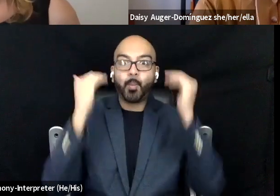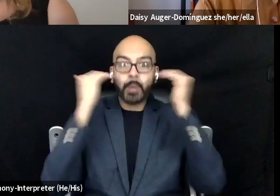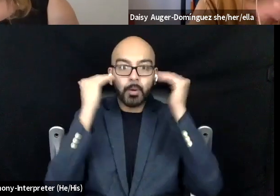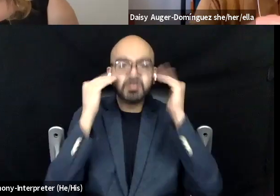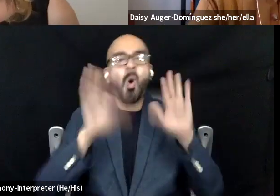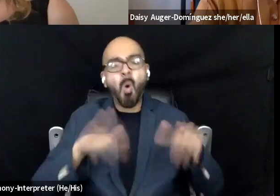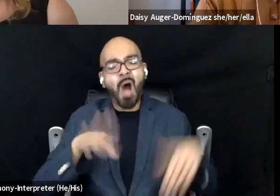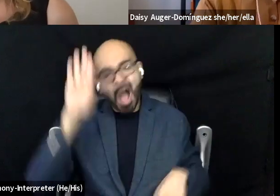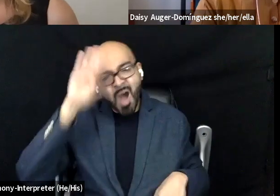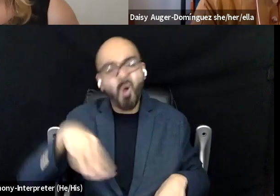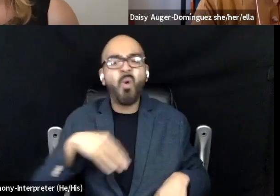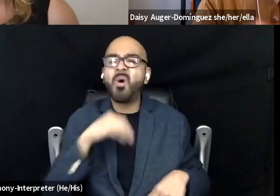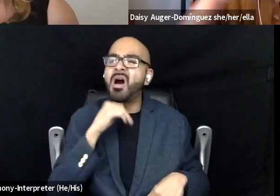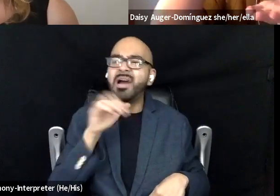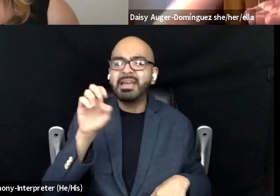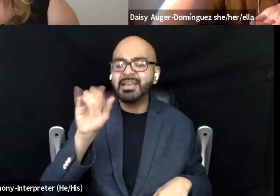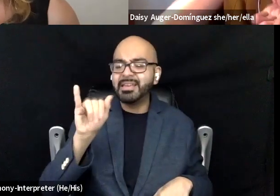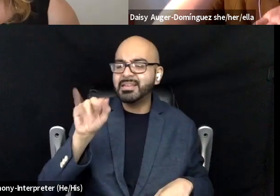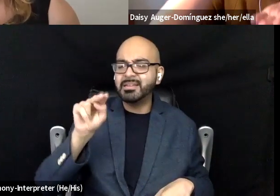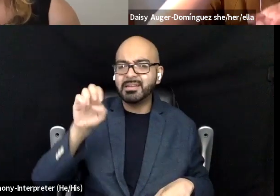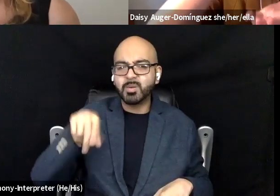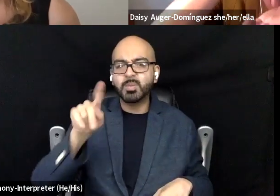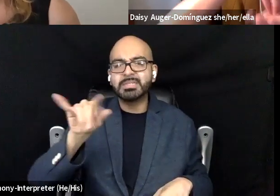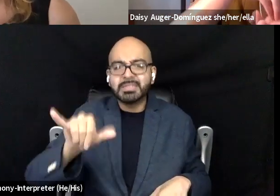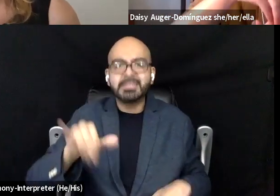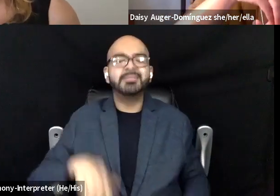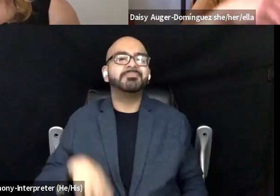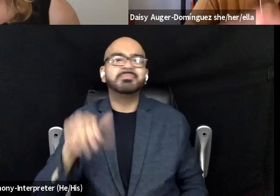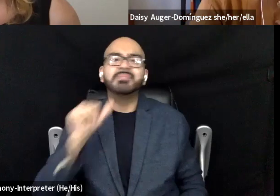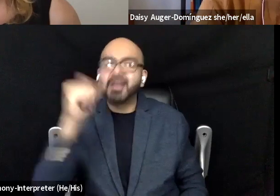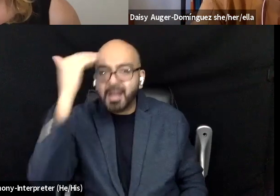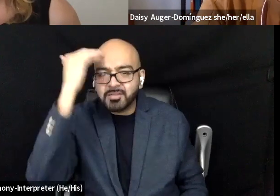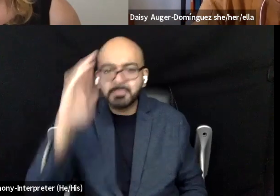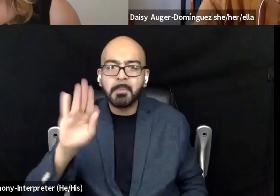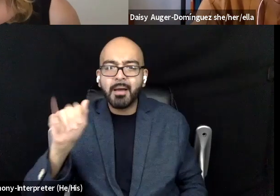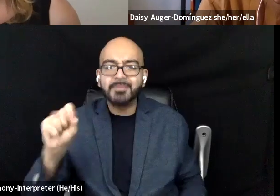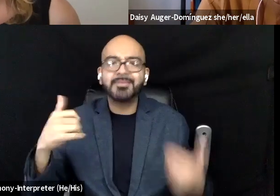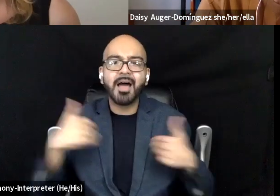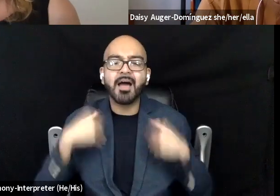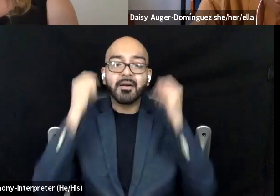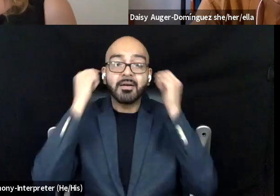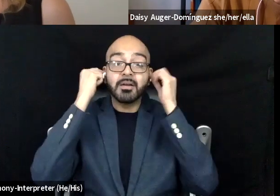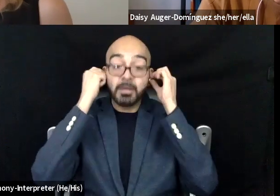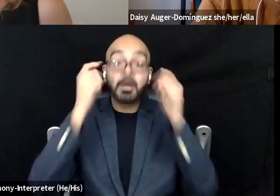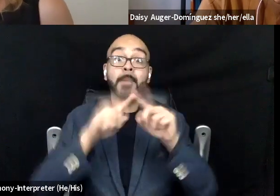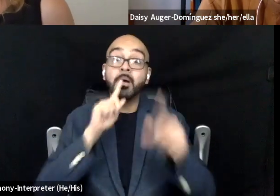inequities happen. I know I have unconscious biases, but we don't do the deep, deep work. Mm-hmm.